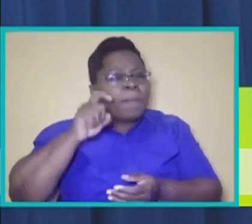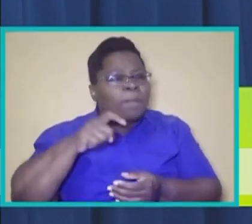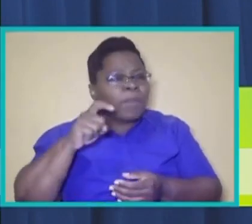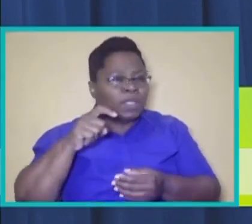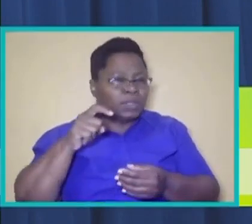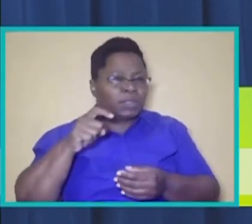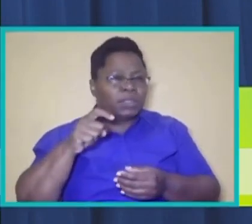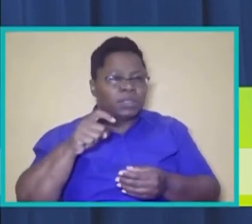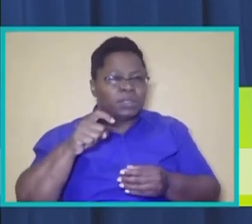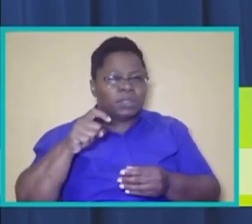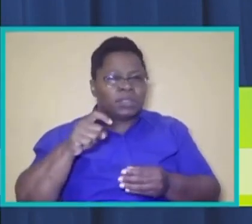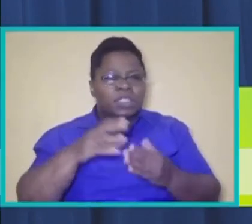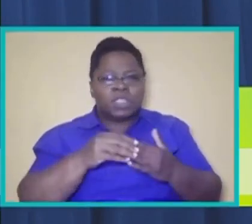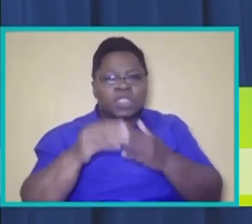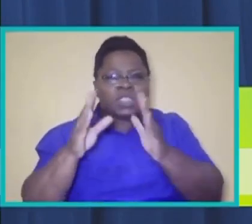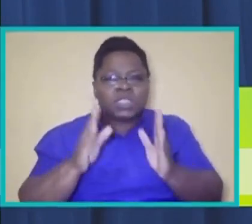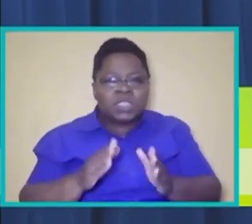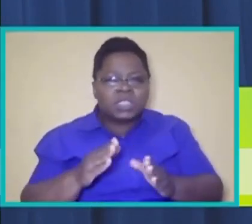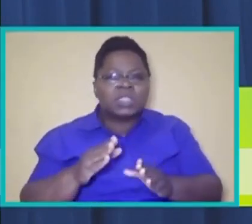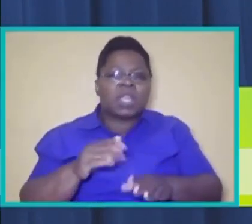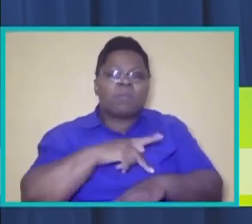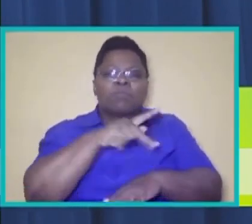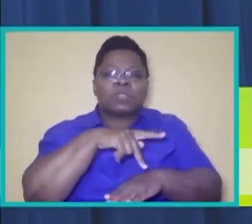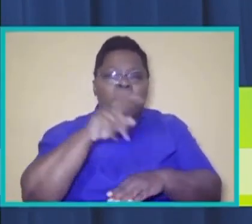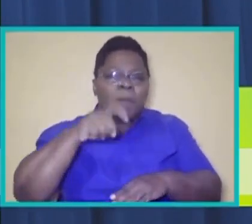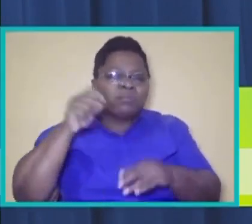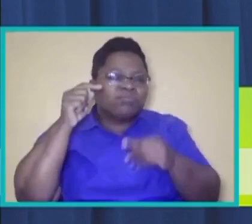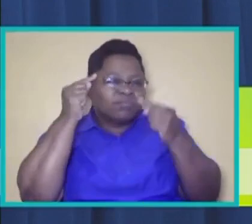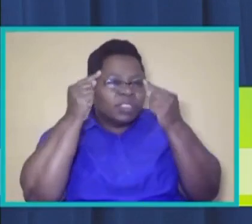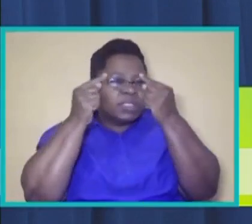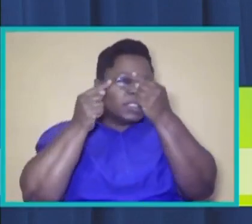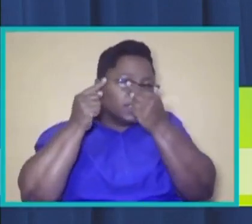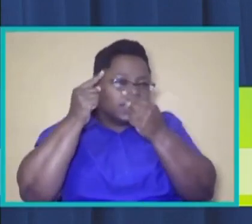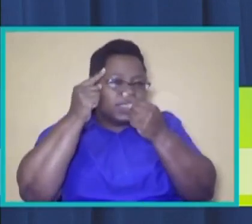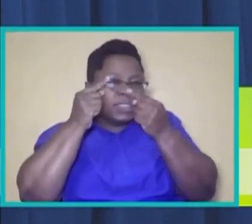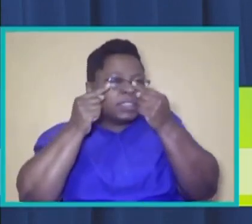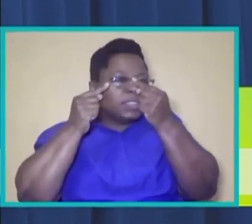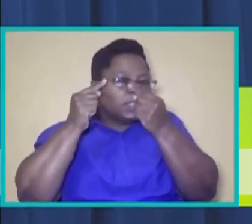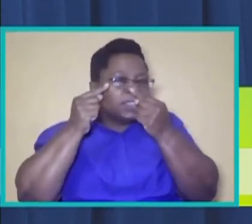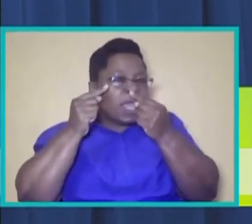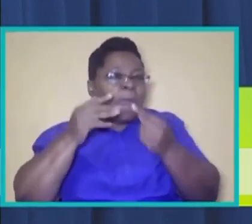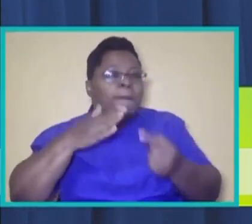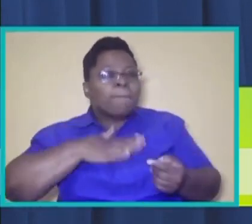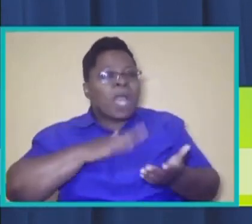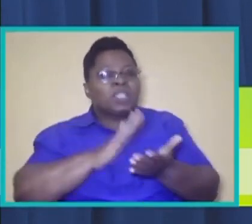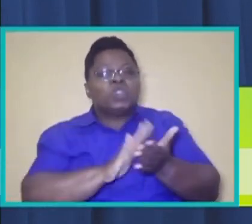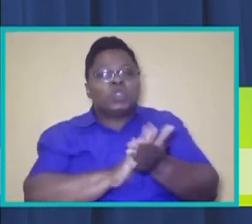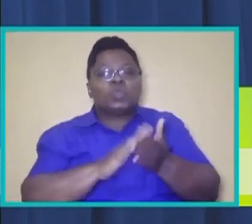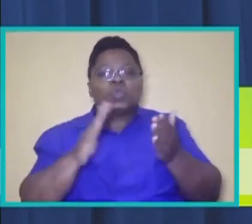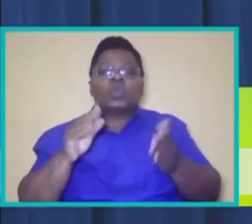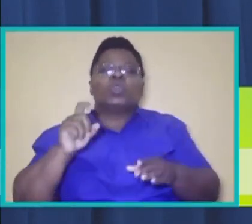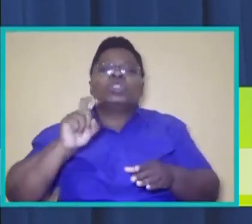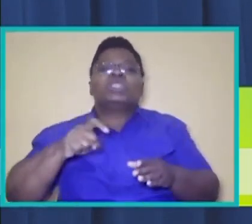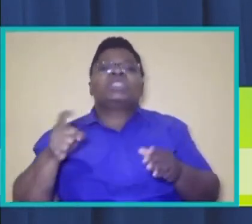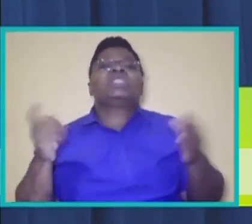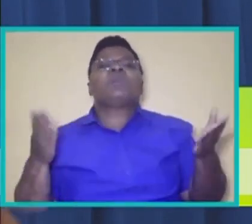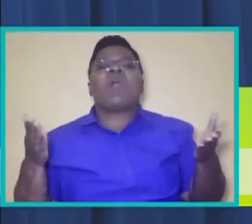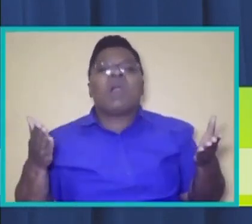box by some of our administrators. It ties in, I guess, to training again. But that's the kind of thing I think we